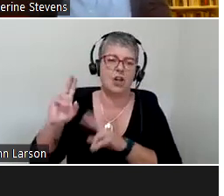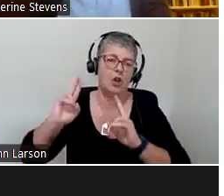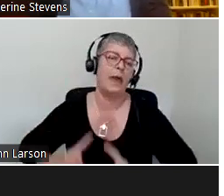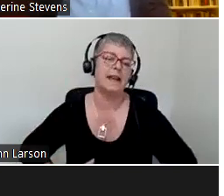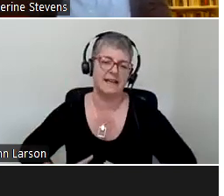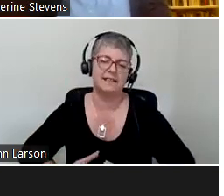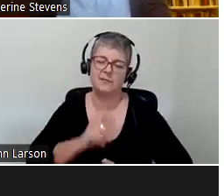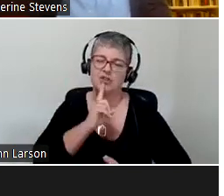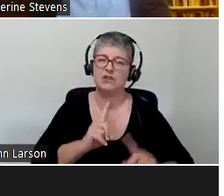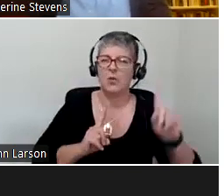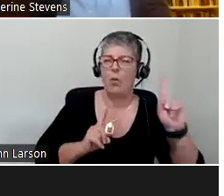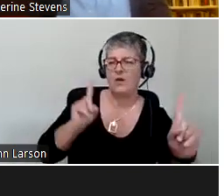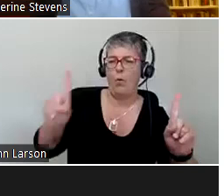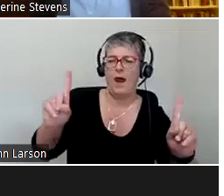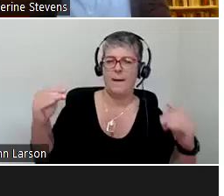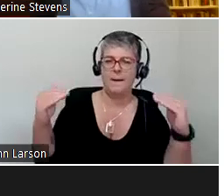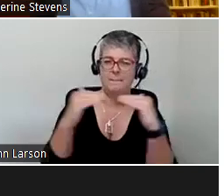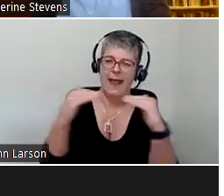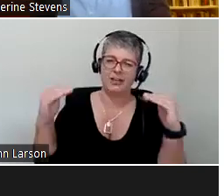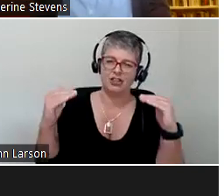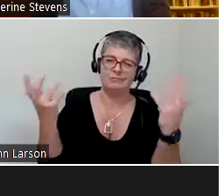match requirement.